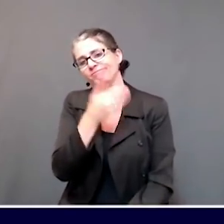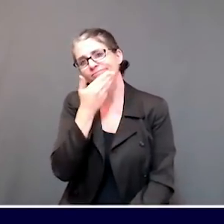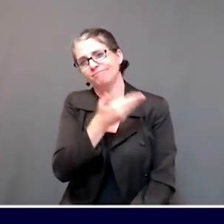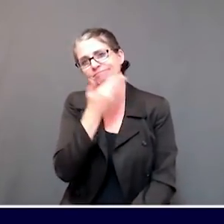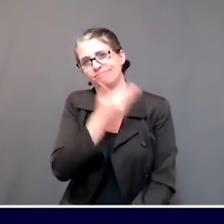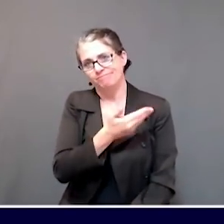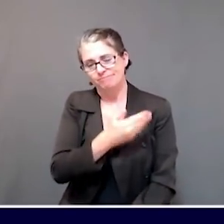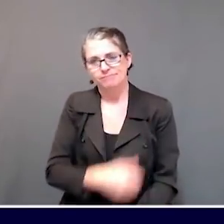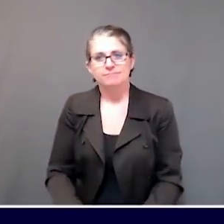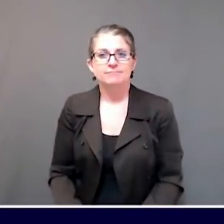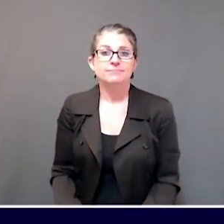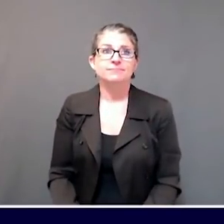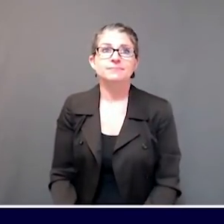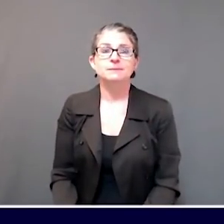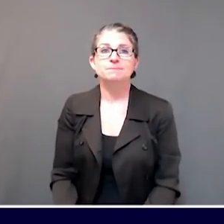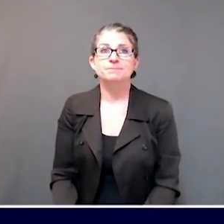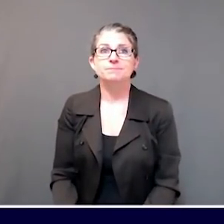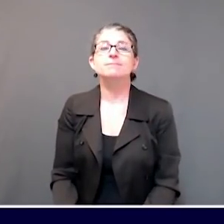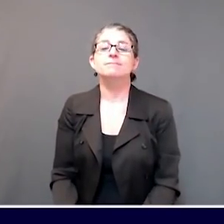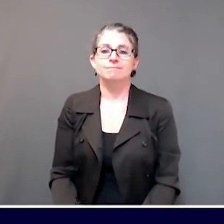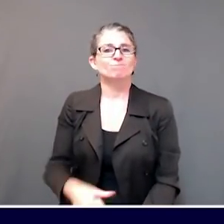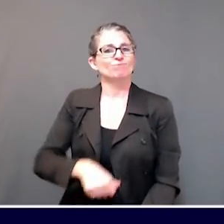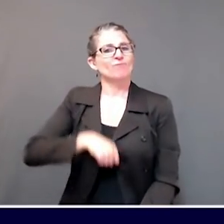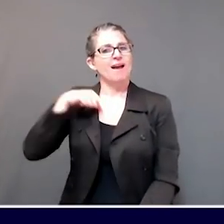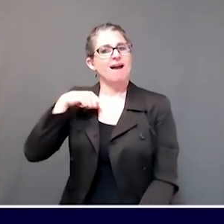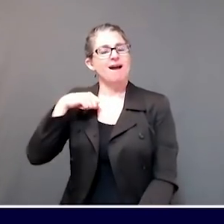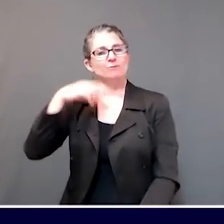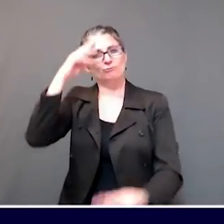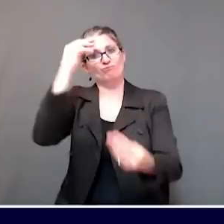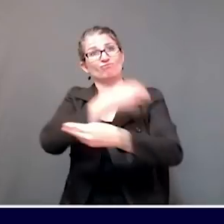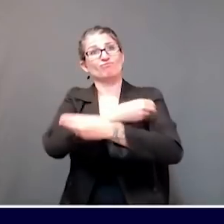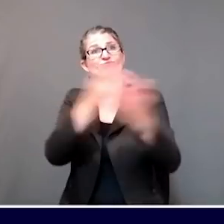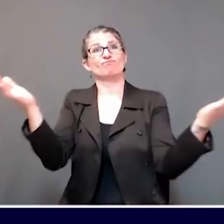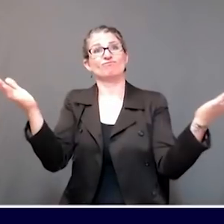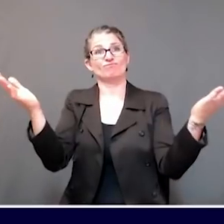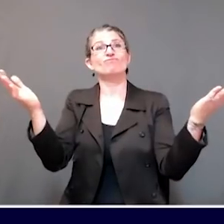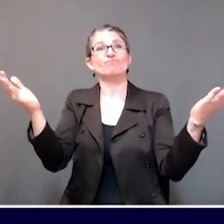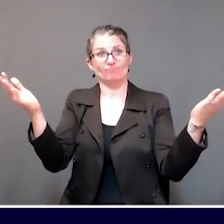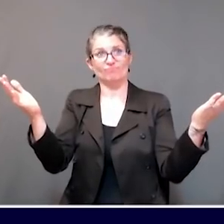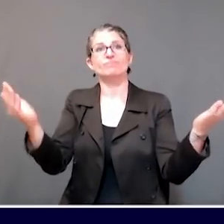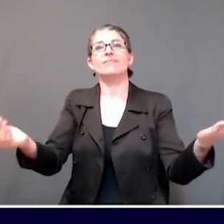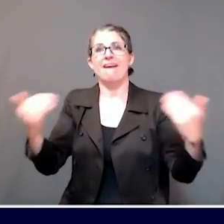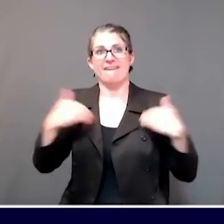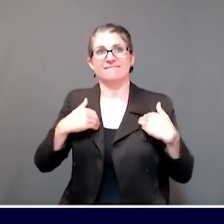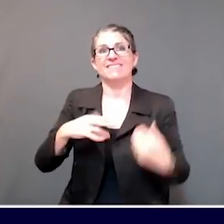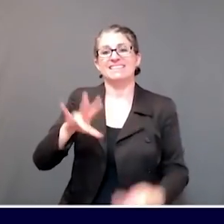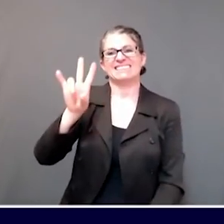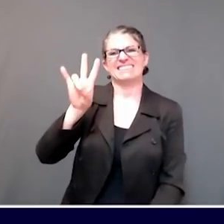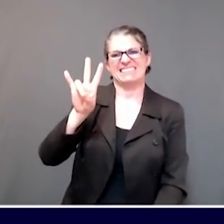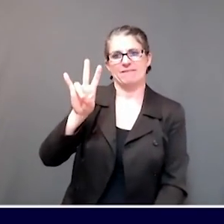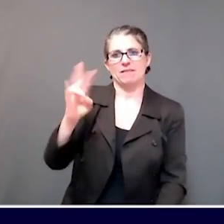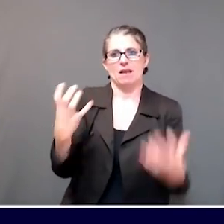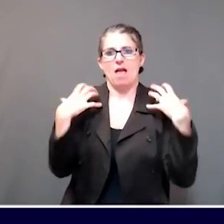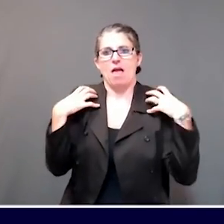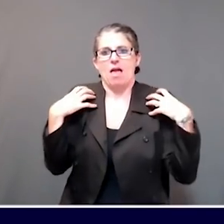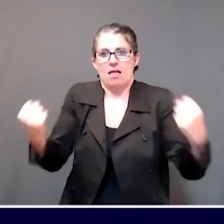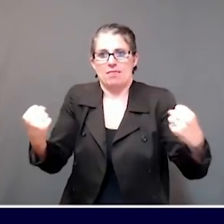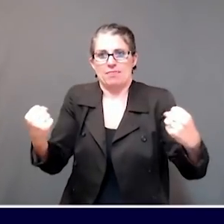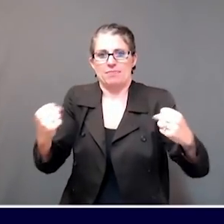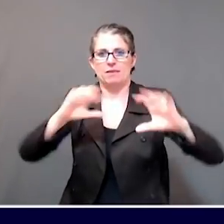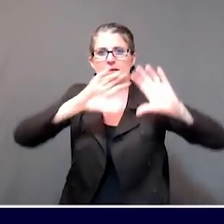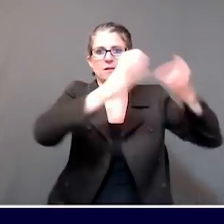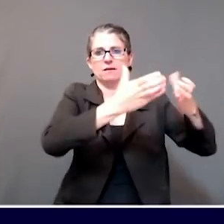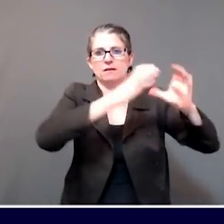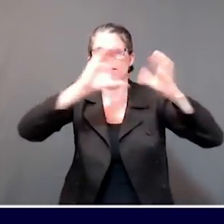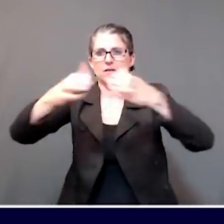are proud to announce today that 7 healthcare organizations will collectively launch nearly 20